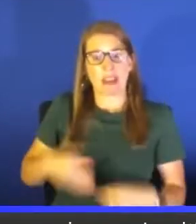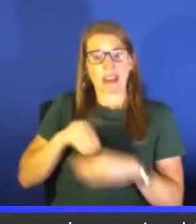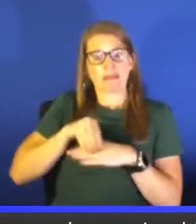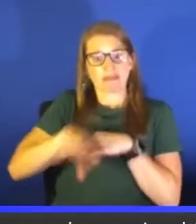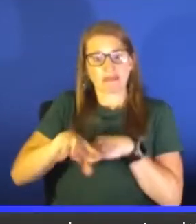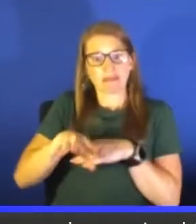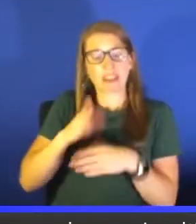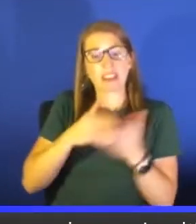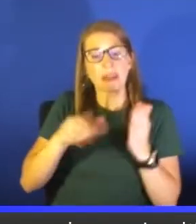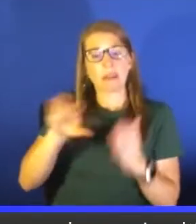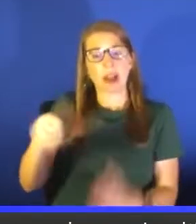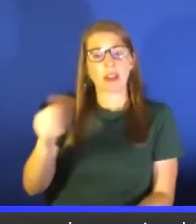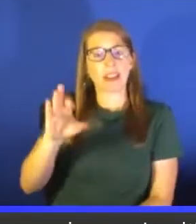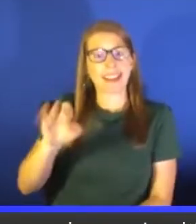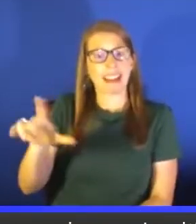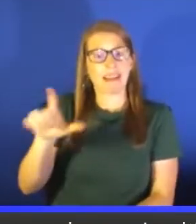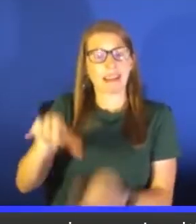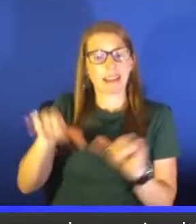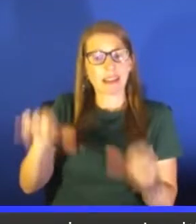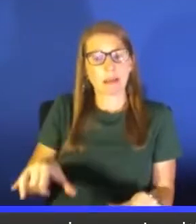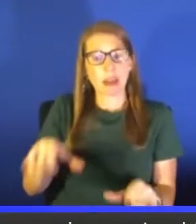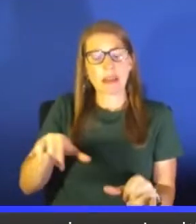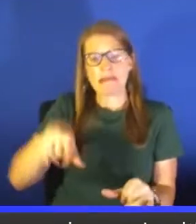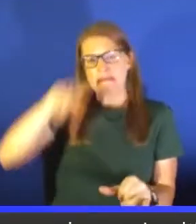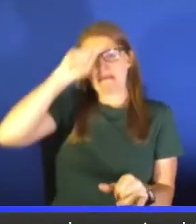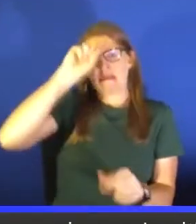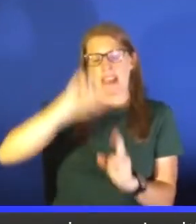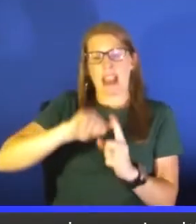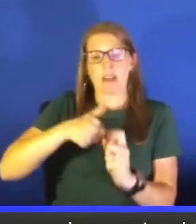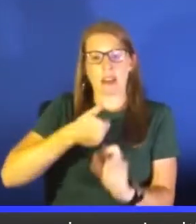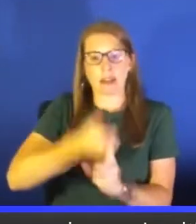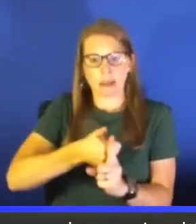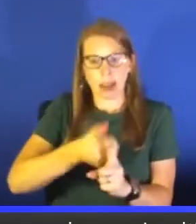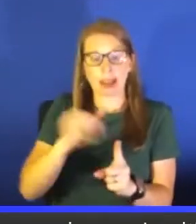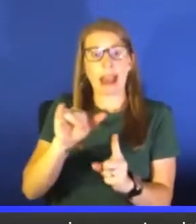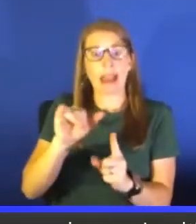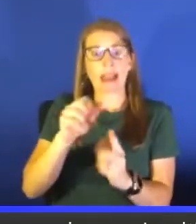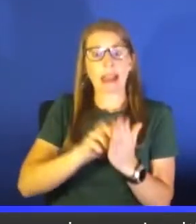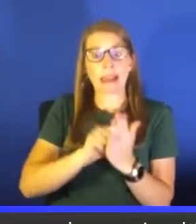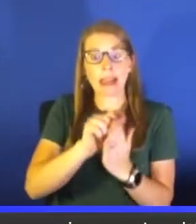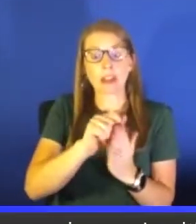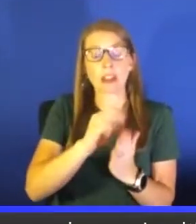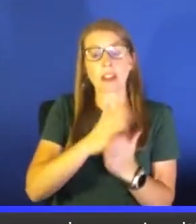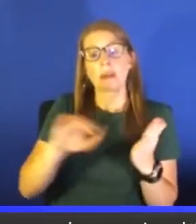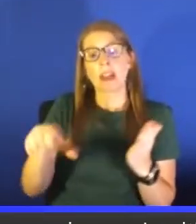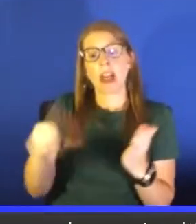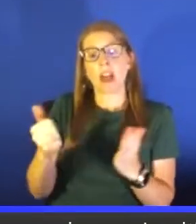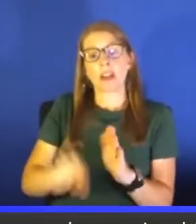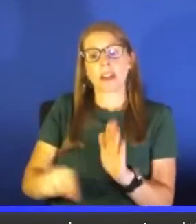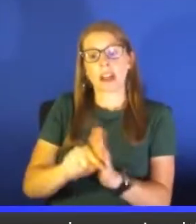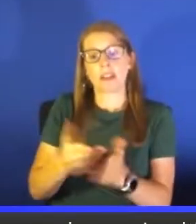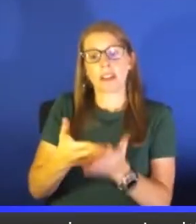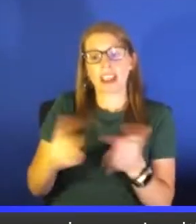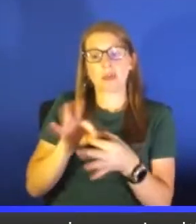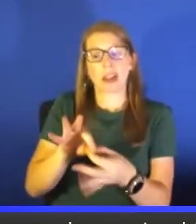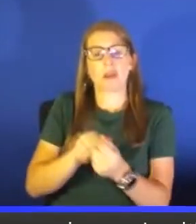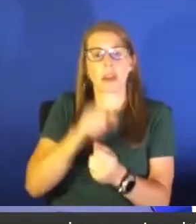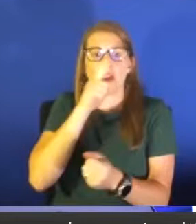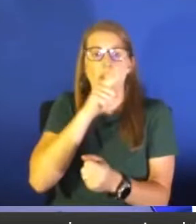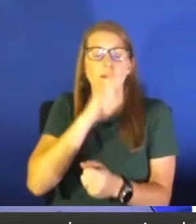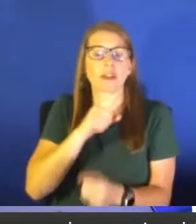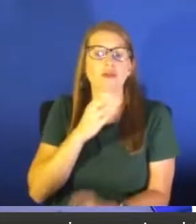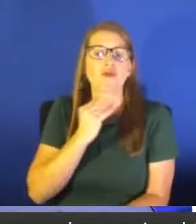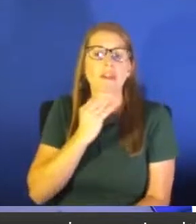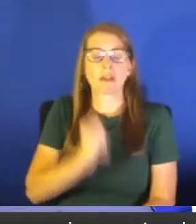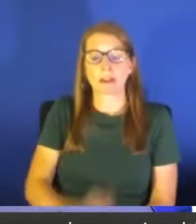systems. You start to then have questions about how these impact, such as cancer, some of the other negative things we may have heard about artificial sweeteners in the past. Okay, I